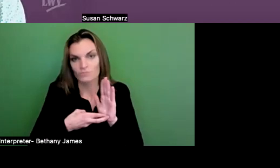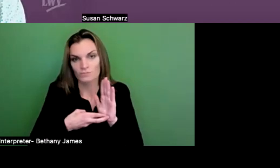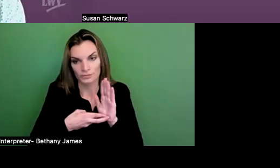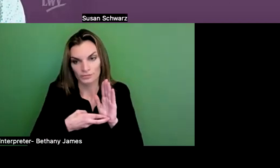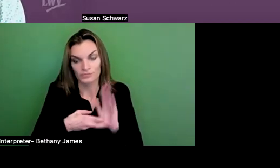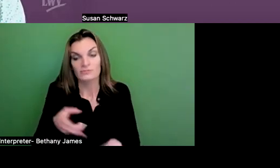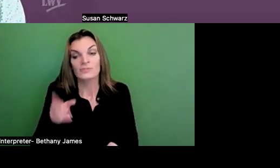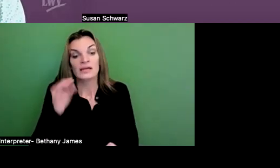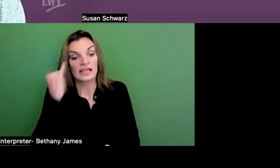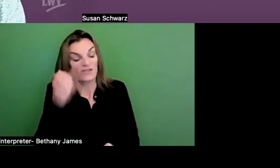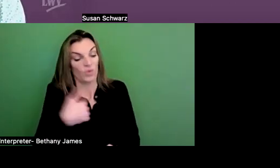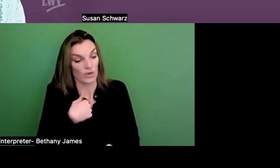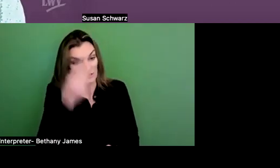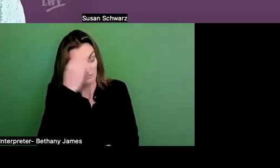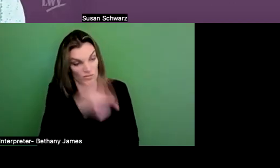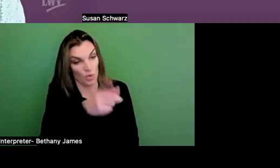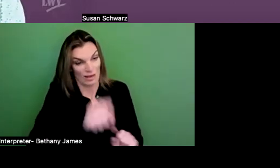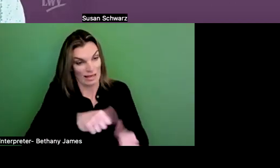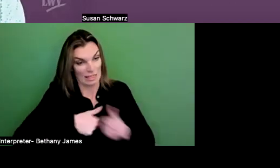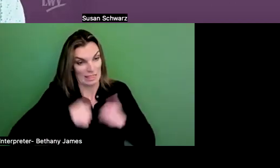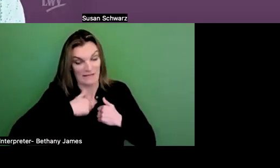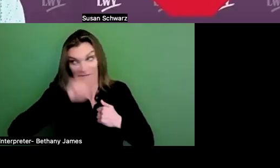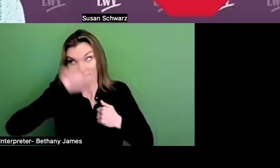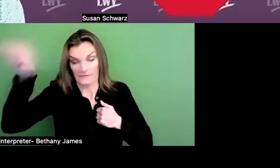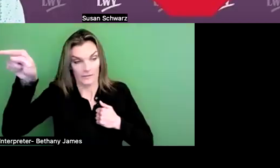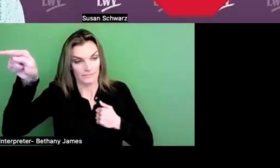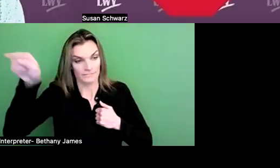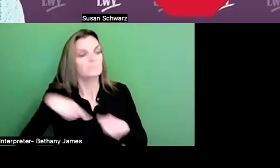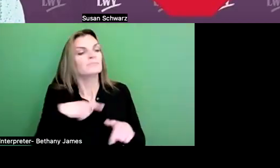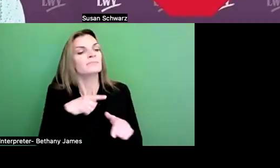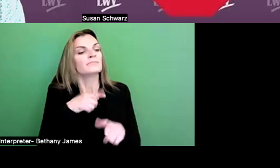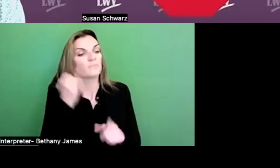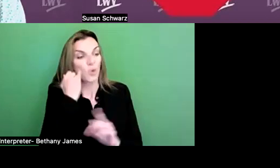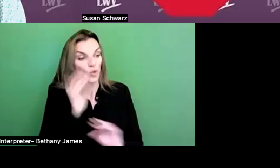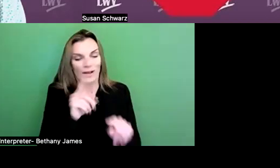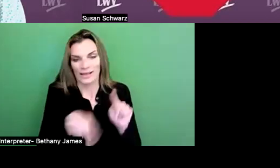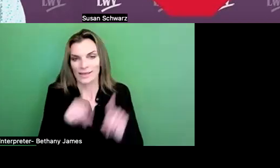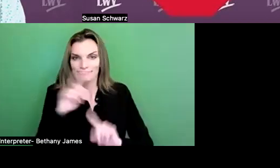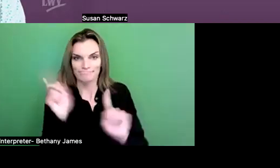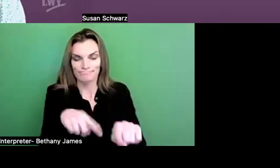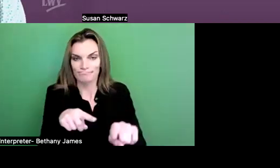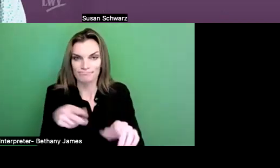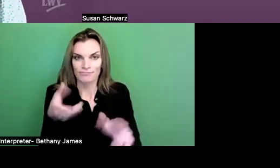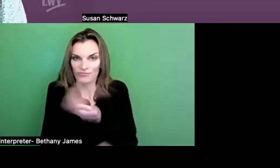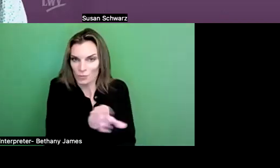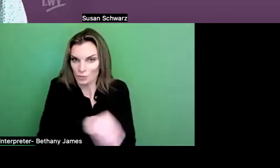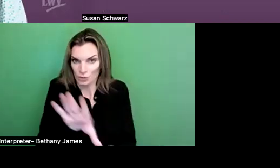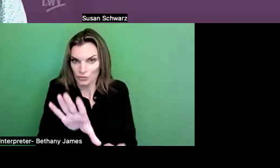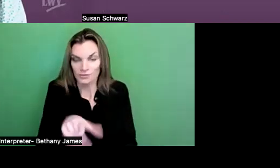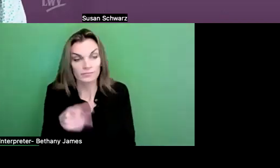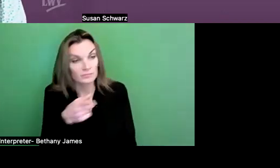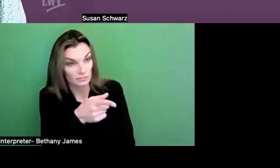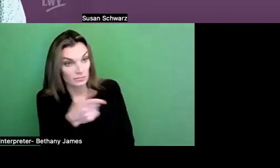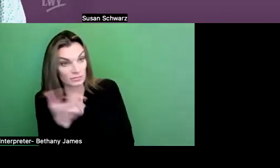them housing, we cannot mandate that they move. So. Thank you. Mr. Manley, do you need the question repeated or do you know